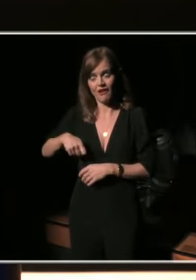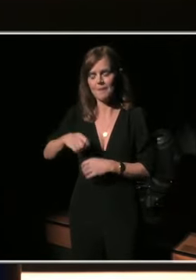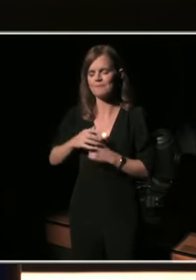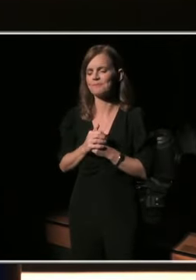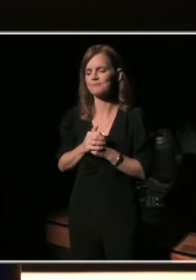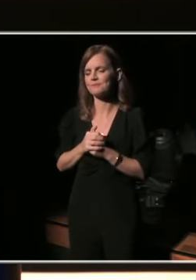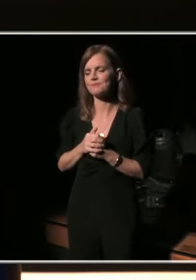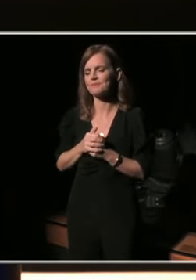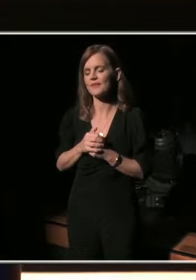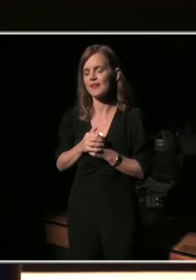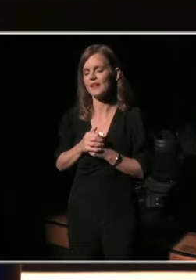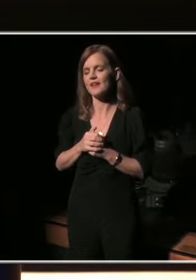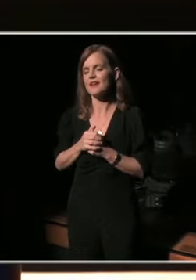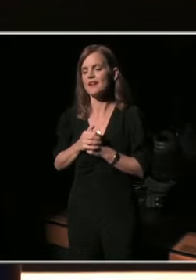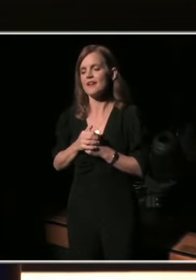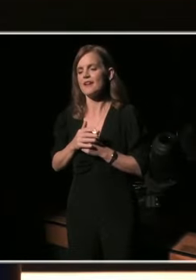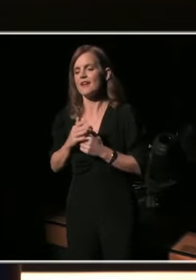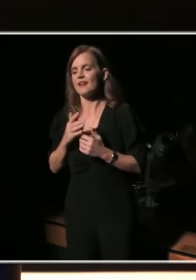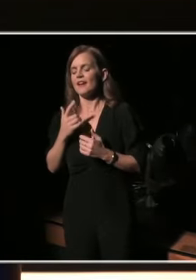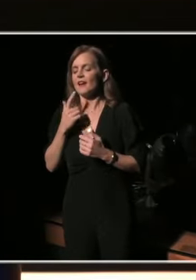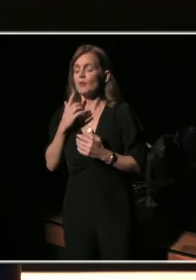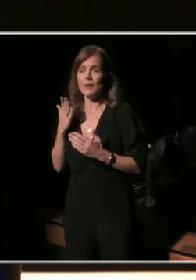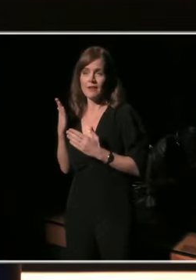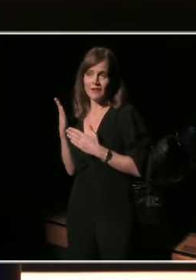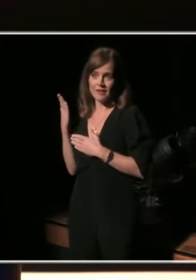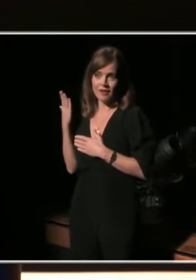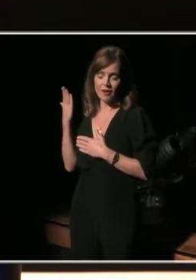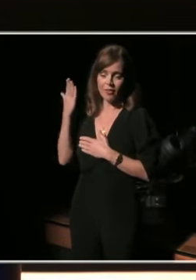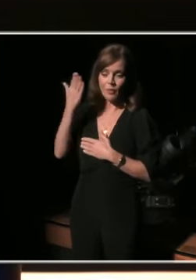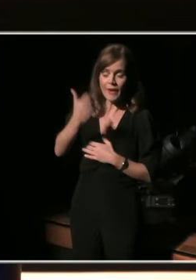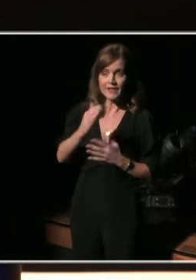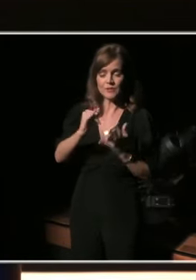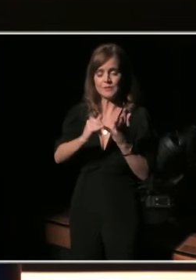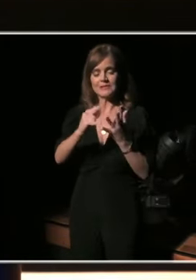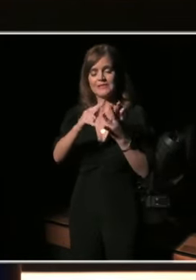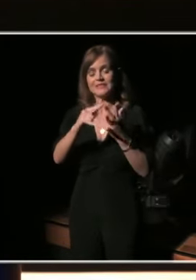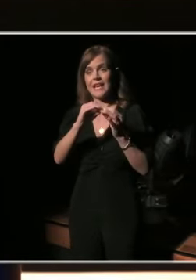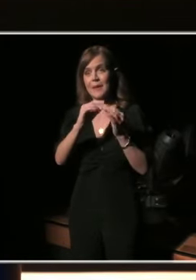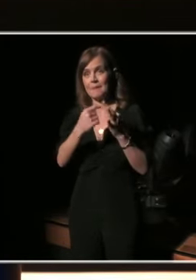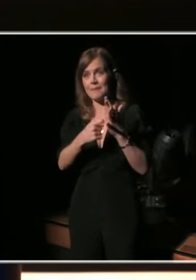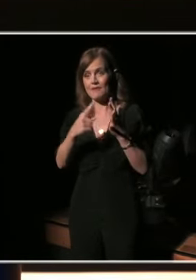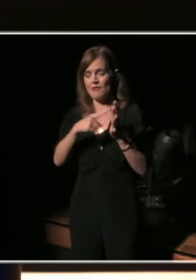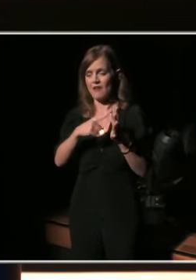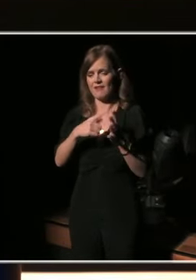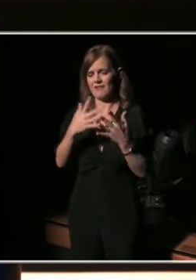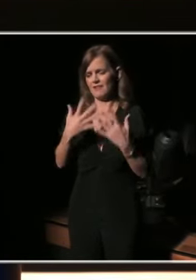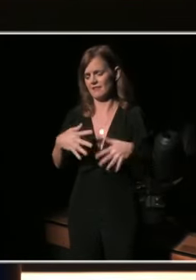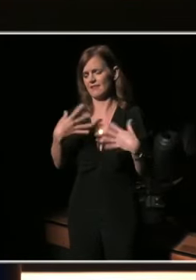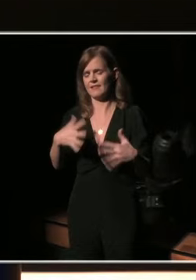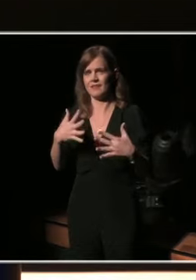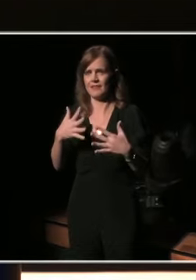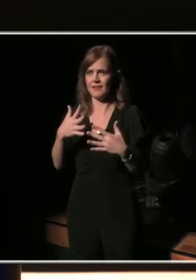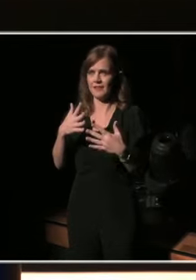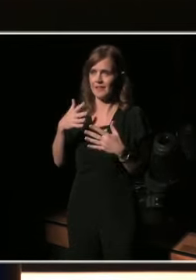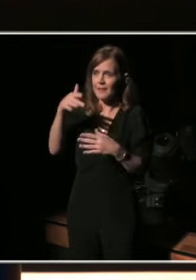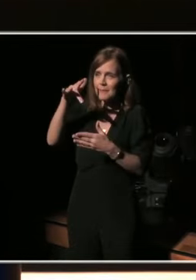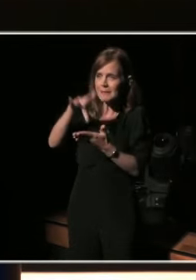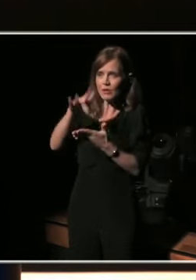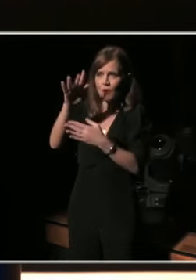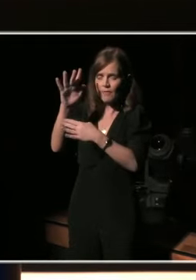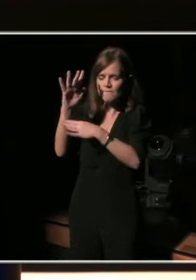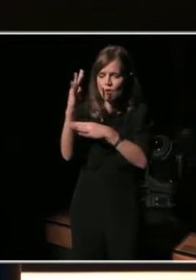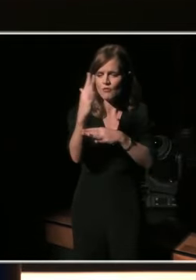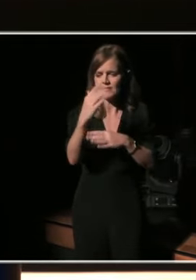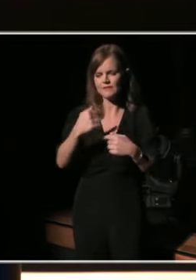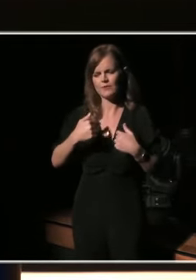We were bound for the heart of Russia, Siberia, the heart of the virgin forests.